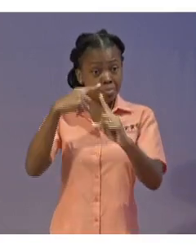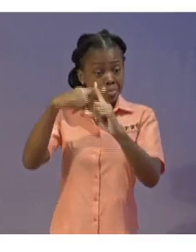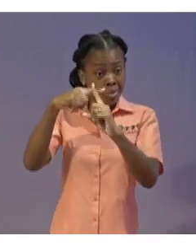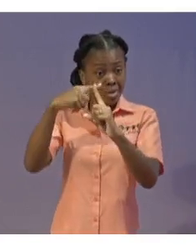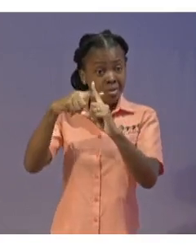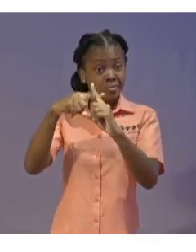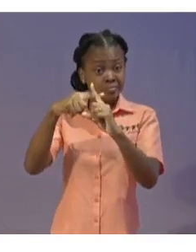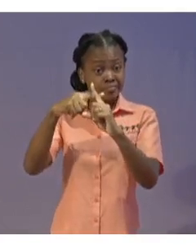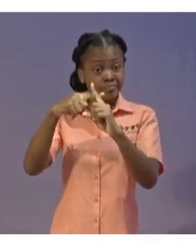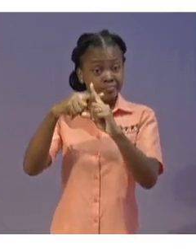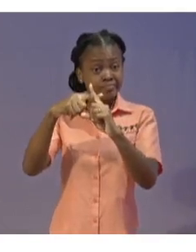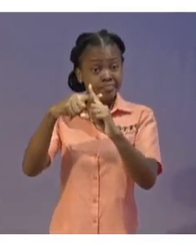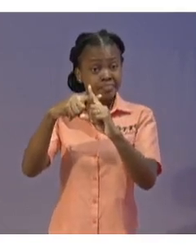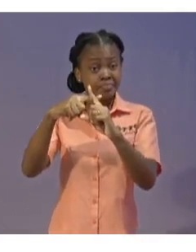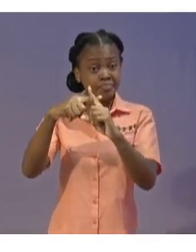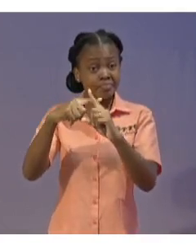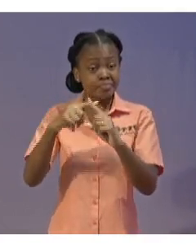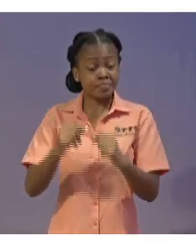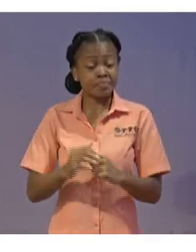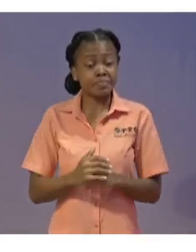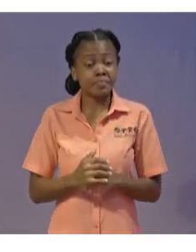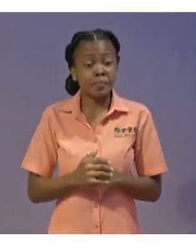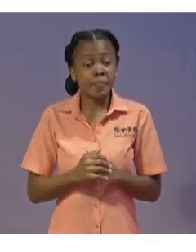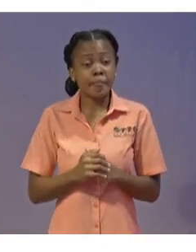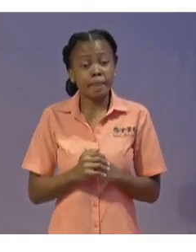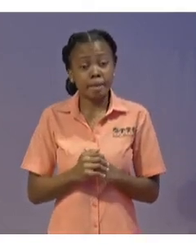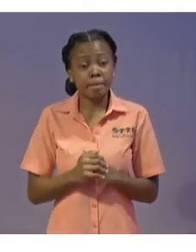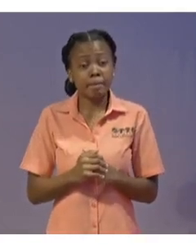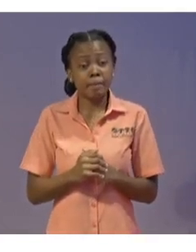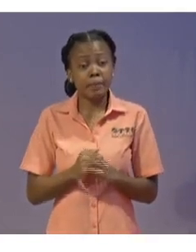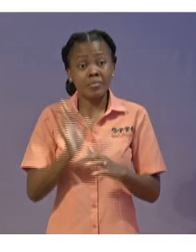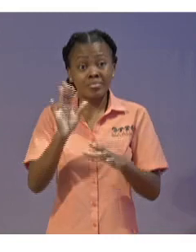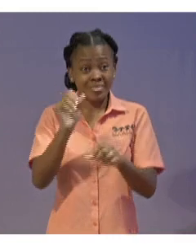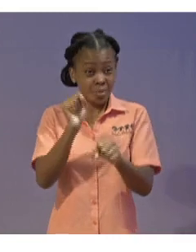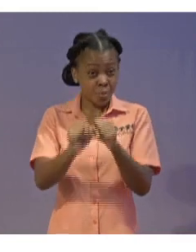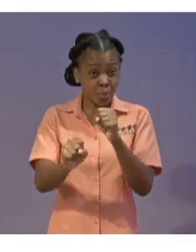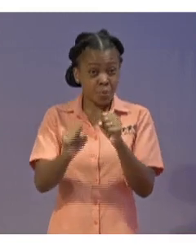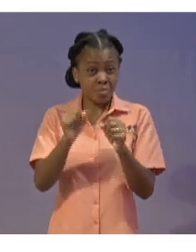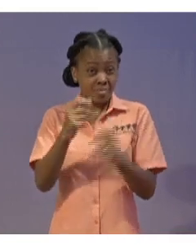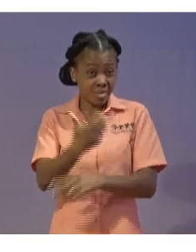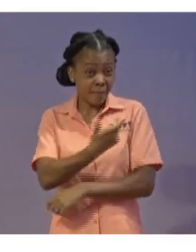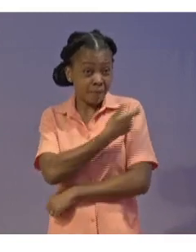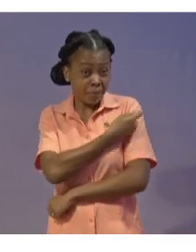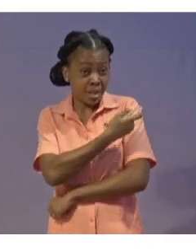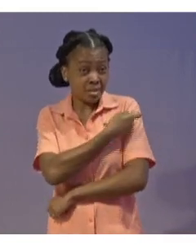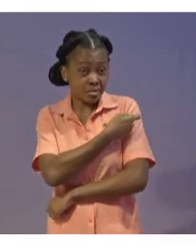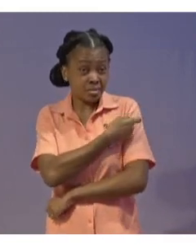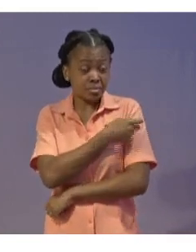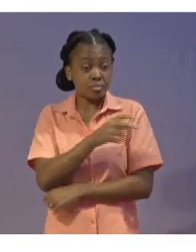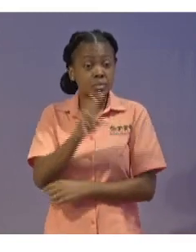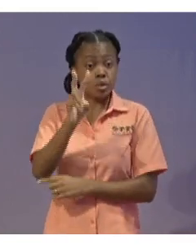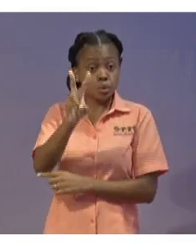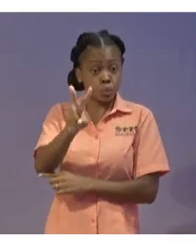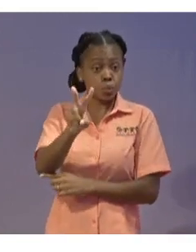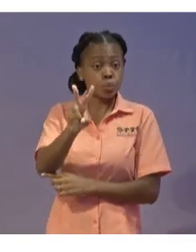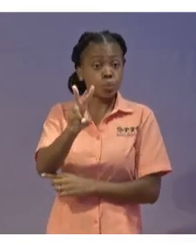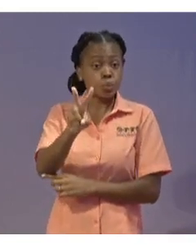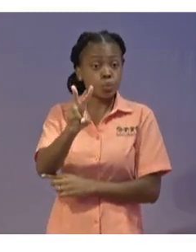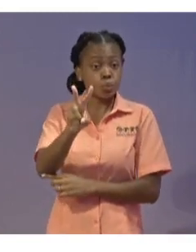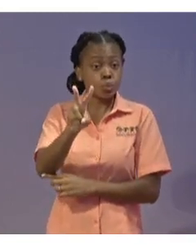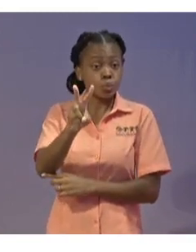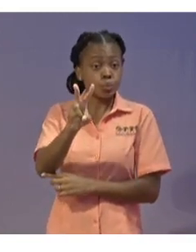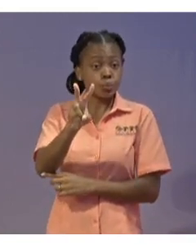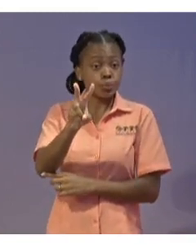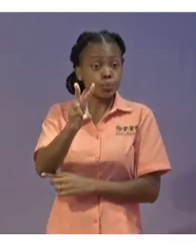16,125. Patients' vaccination status by hospital, fully vaccinated, 1,570, and this is from July 22nd